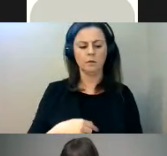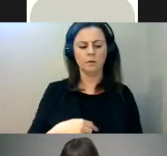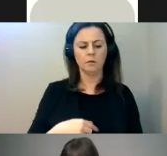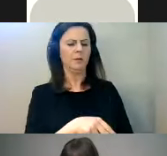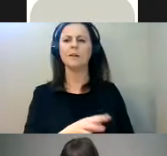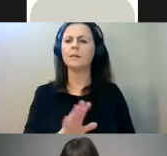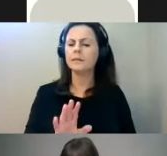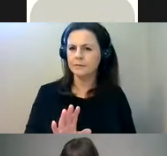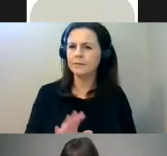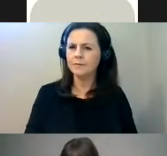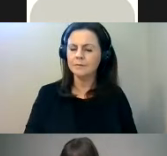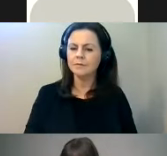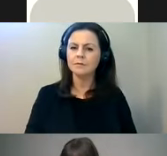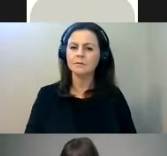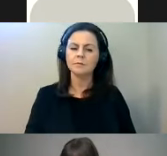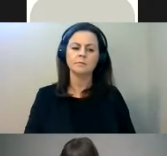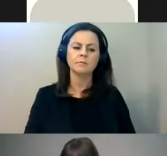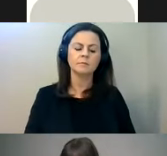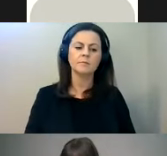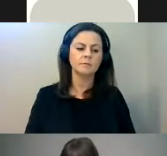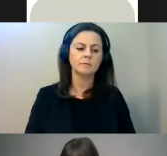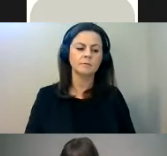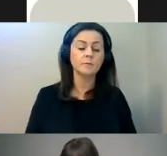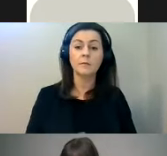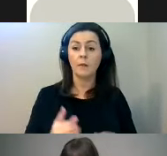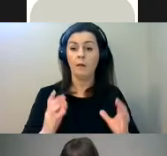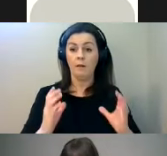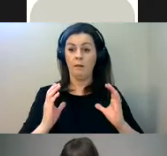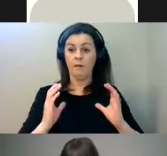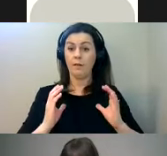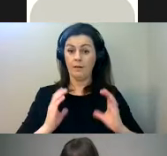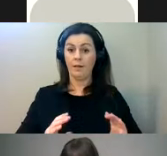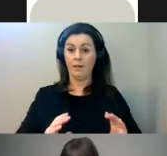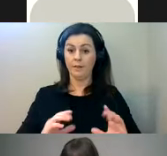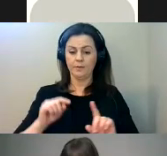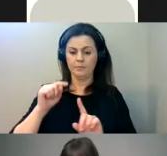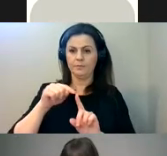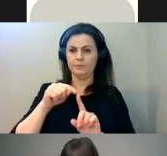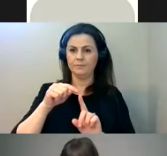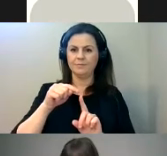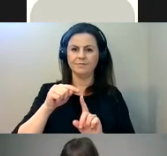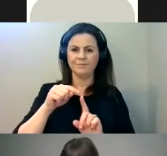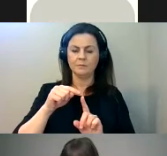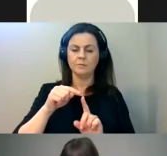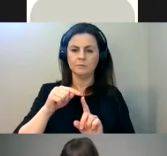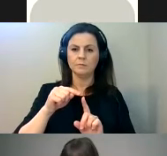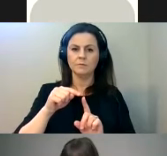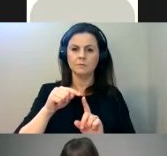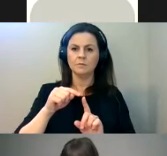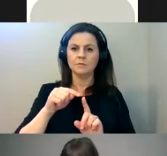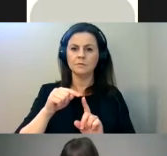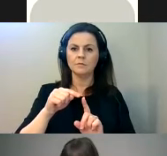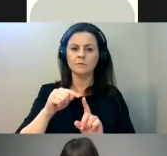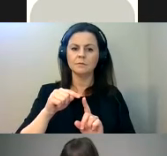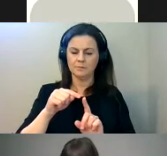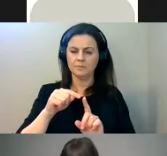What is the relationship between the client, the individual, and the individual who either brought the